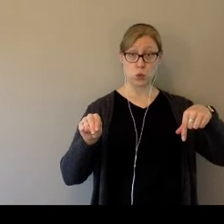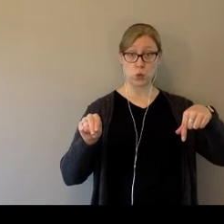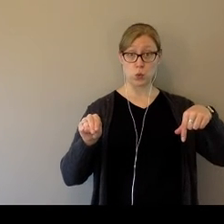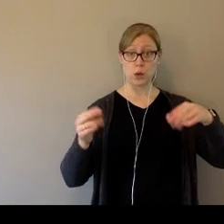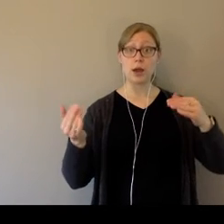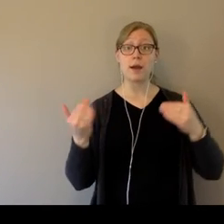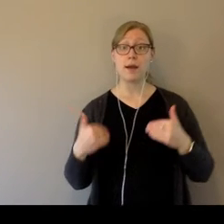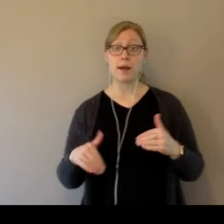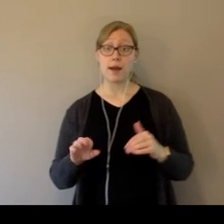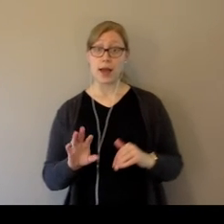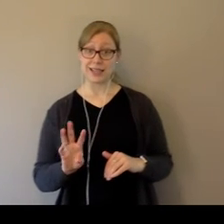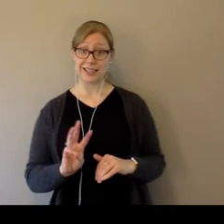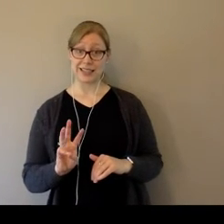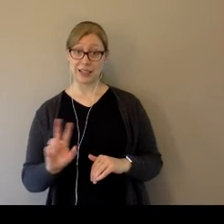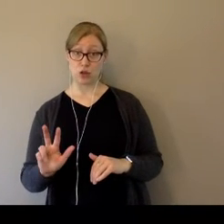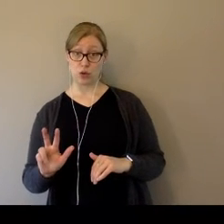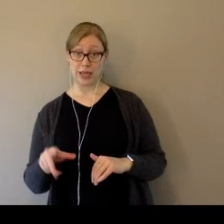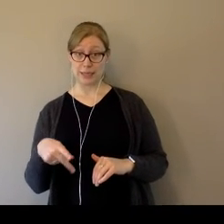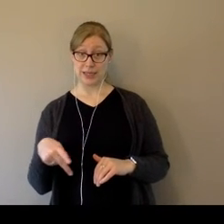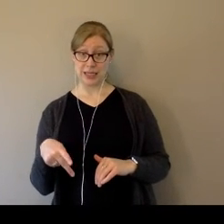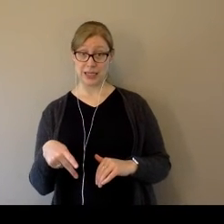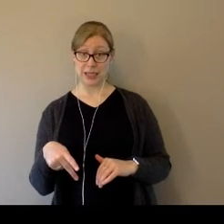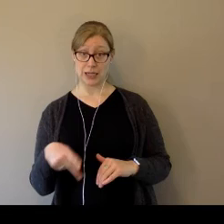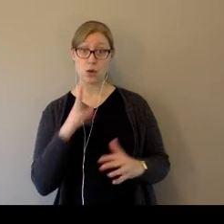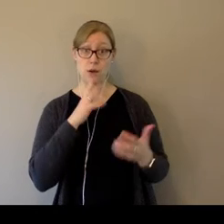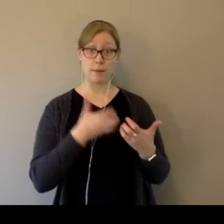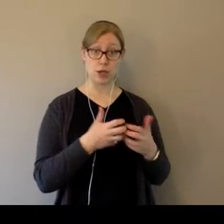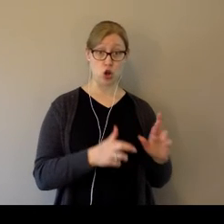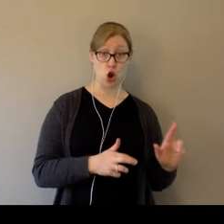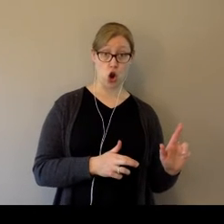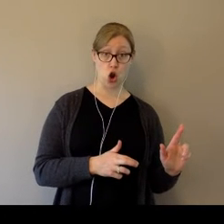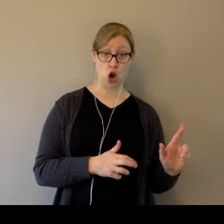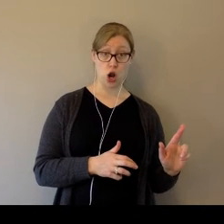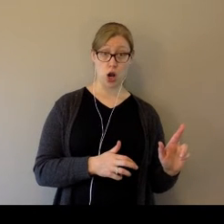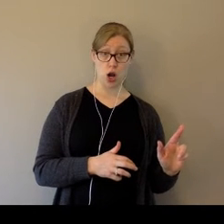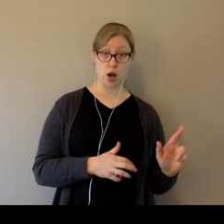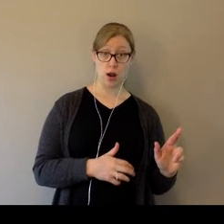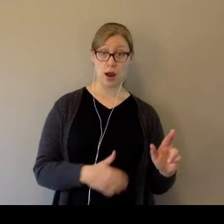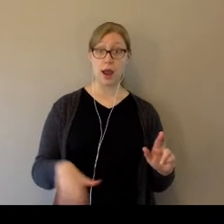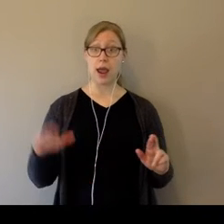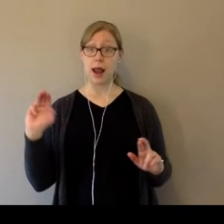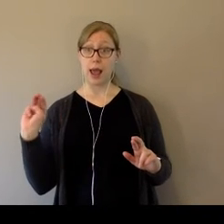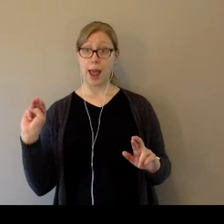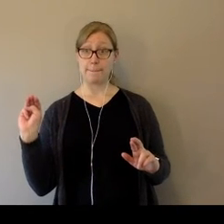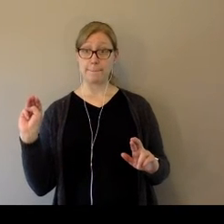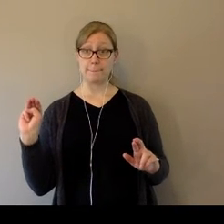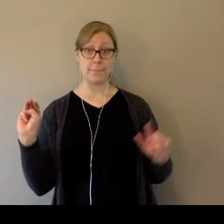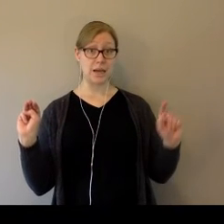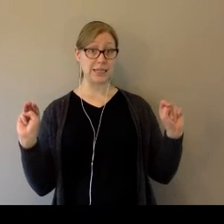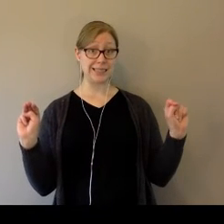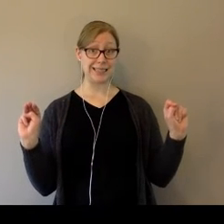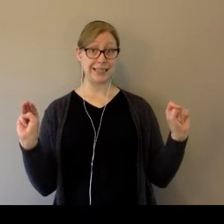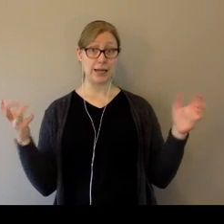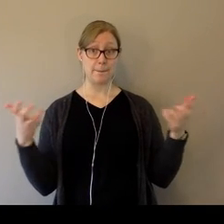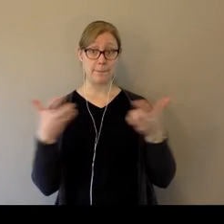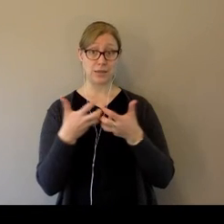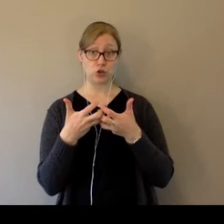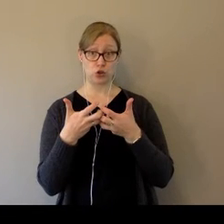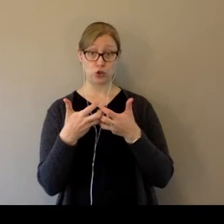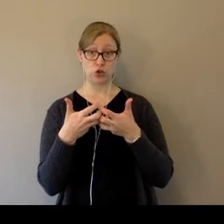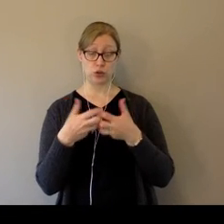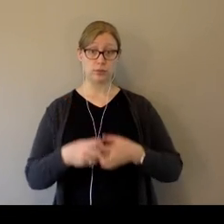match R. And angle M is going to match T. So I can write on